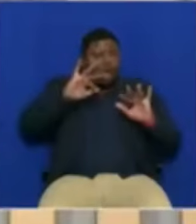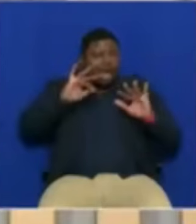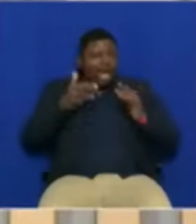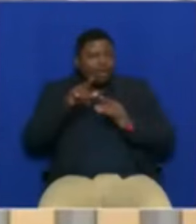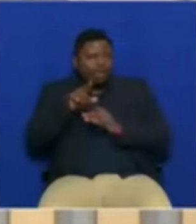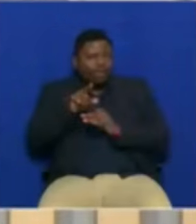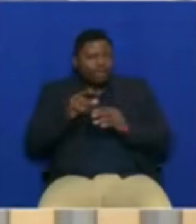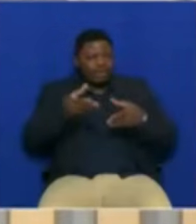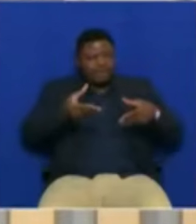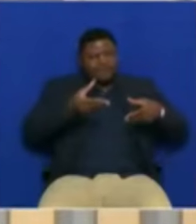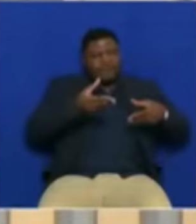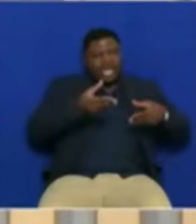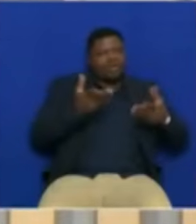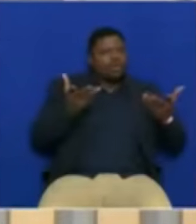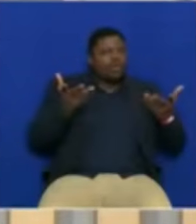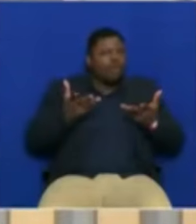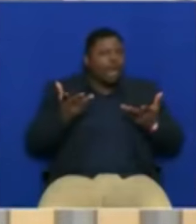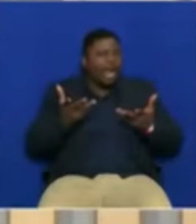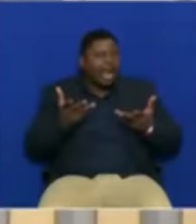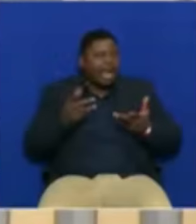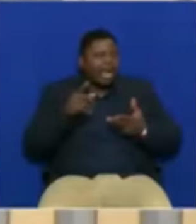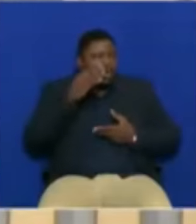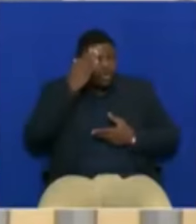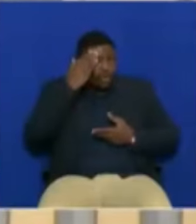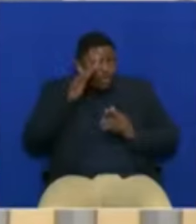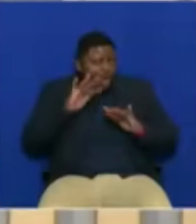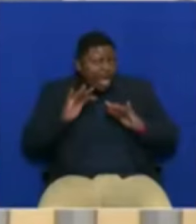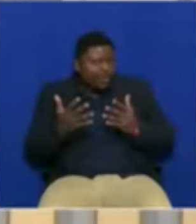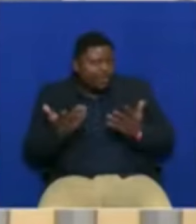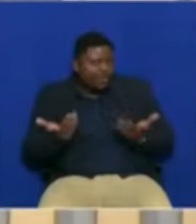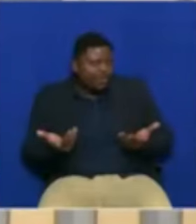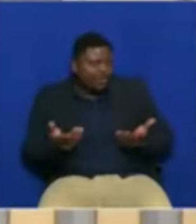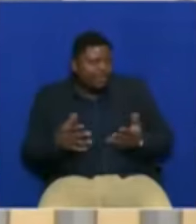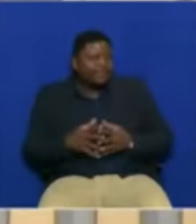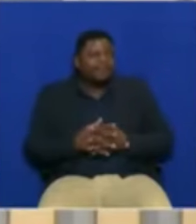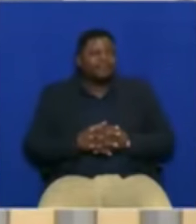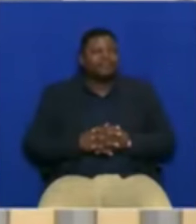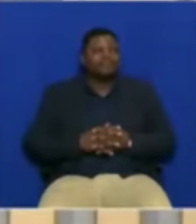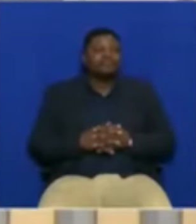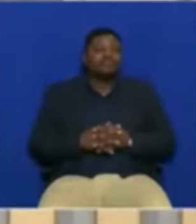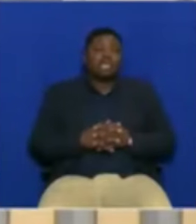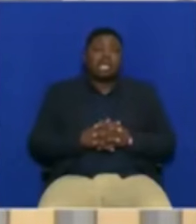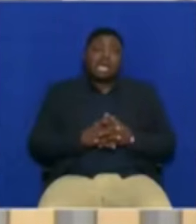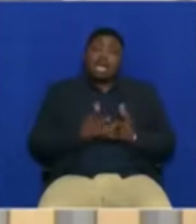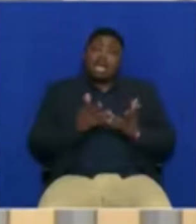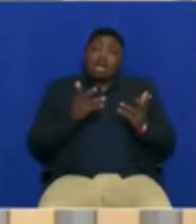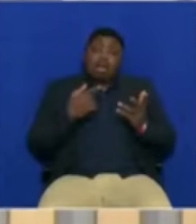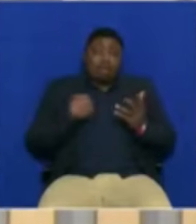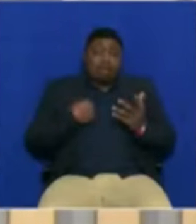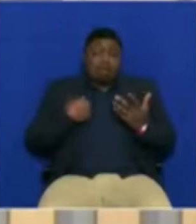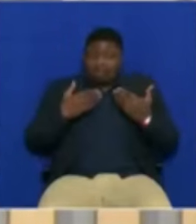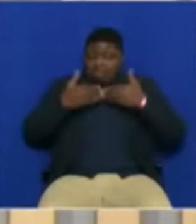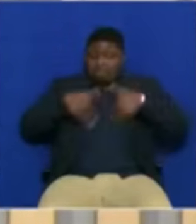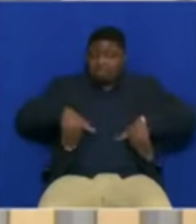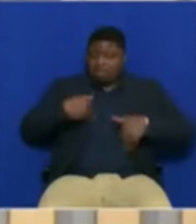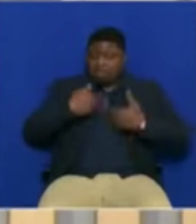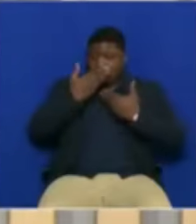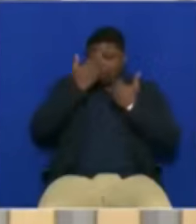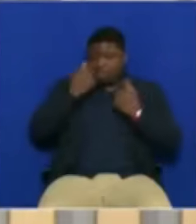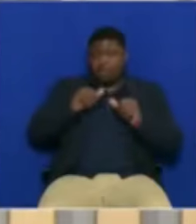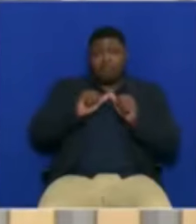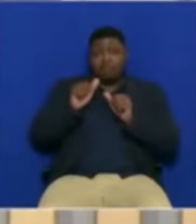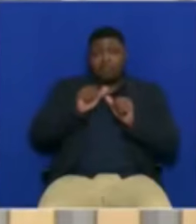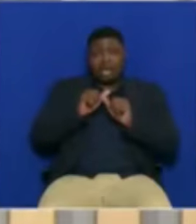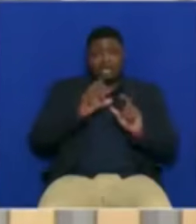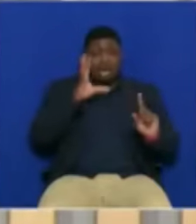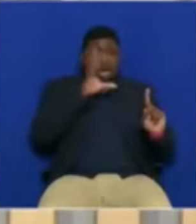Councillor, I think it's something that's best asked for him. Yes. What he would do. But if you're asking me, I'm giving an opinion. Yes,